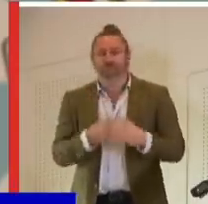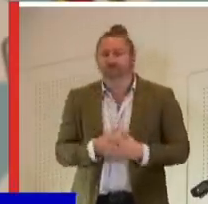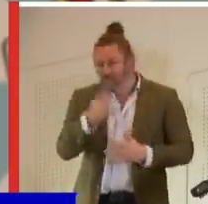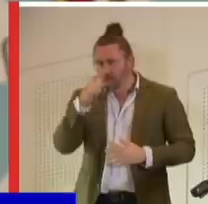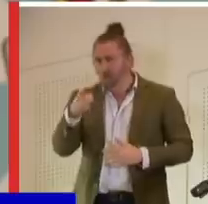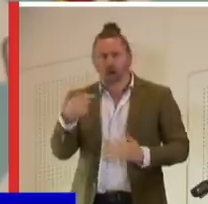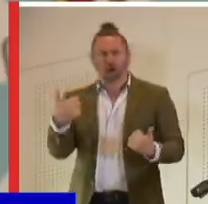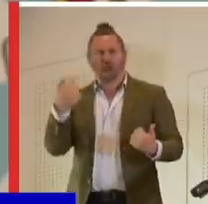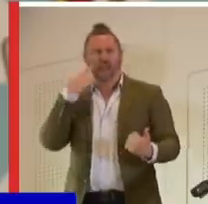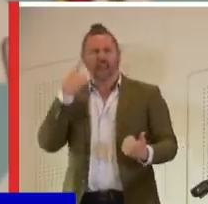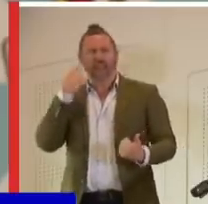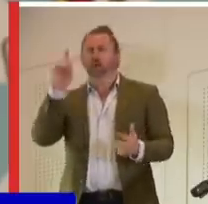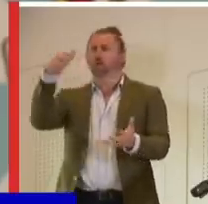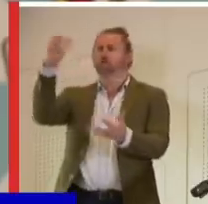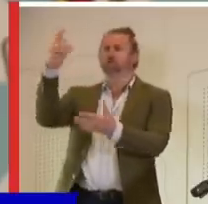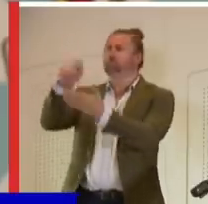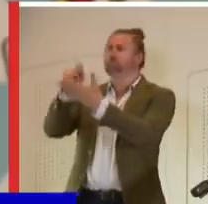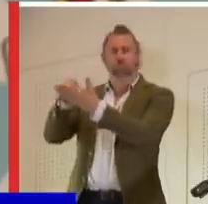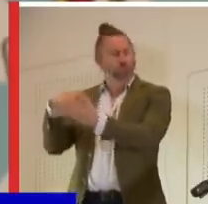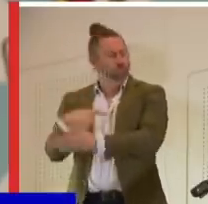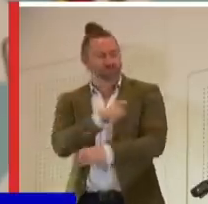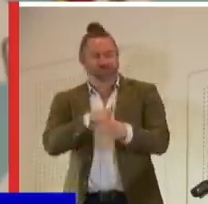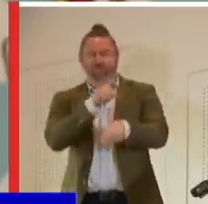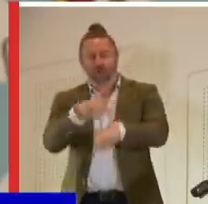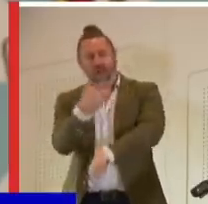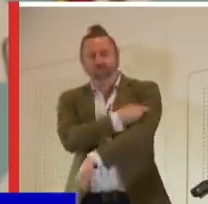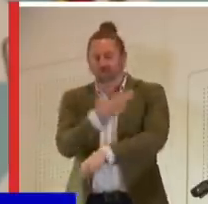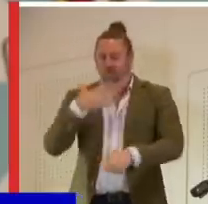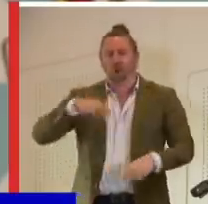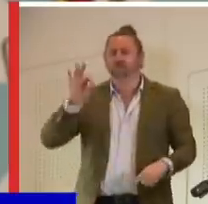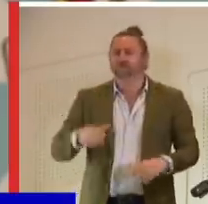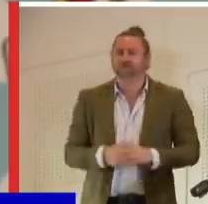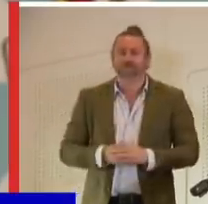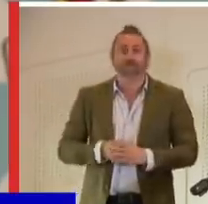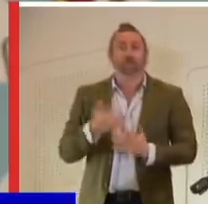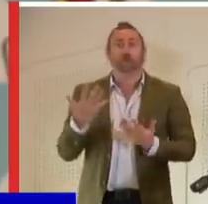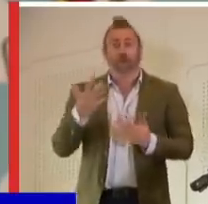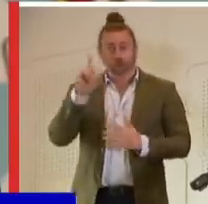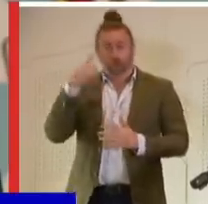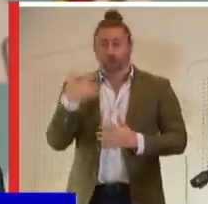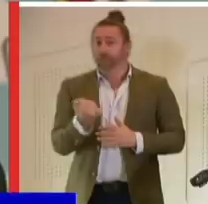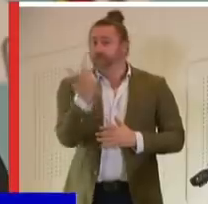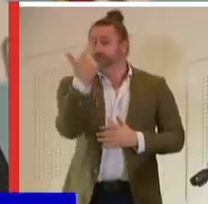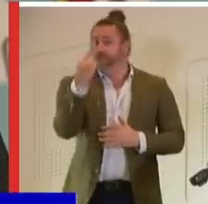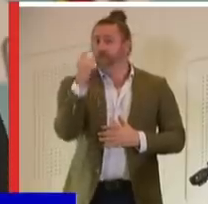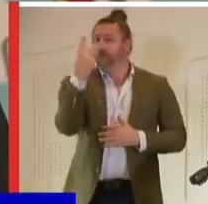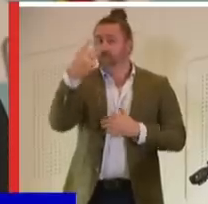are more than happy to come and get their vaccines there. So as of today, we have